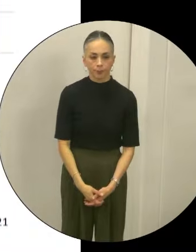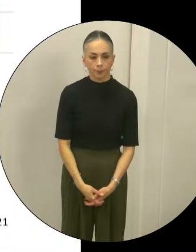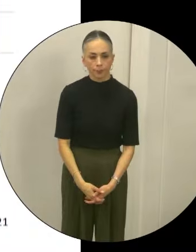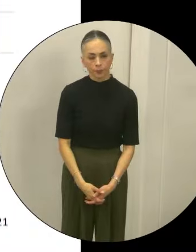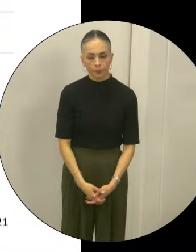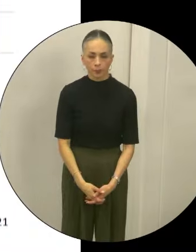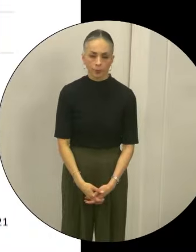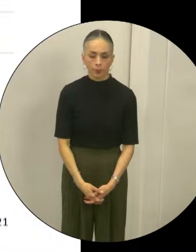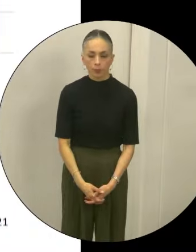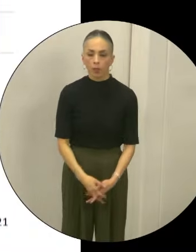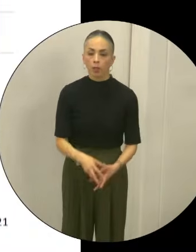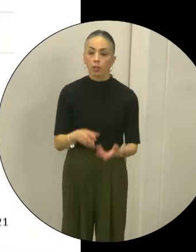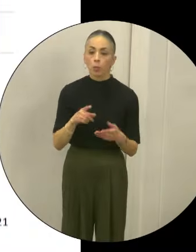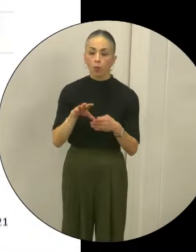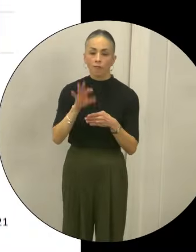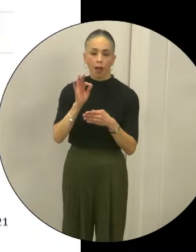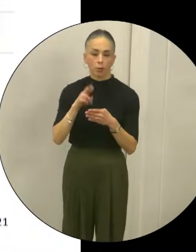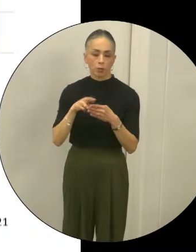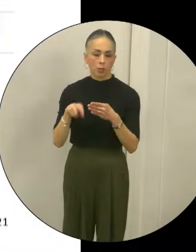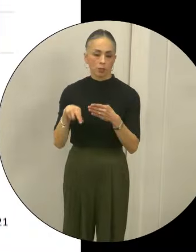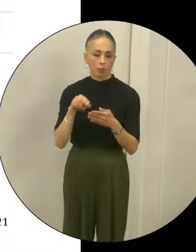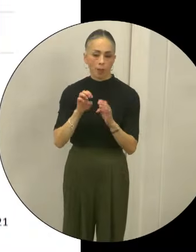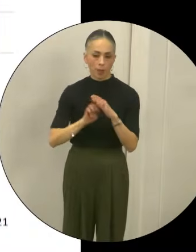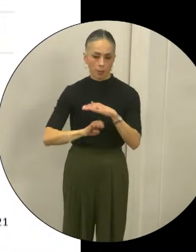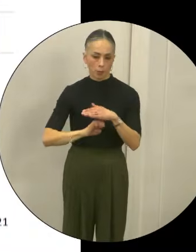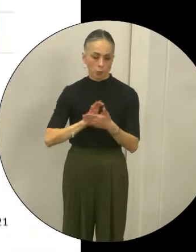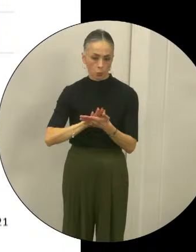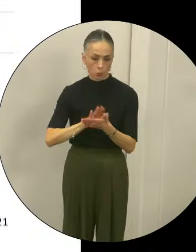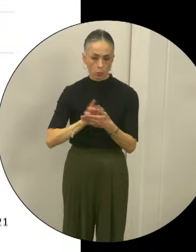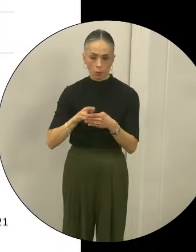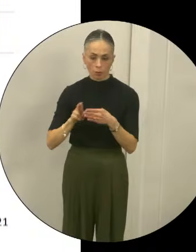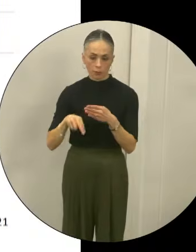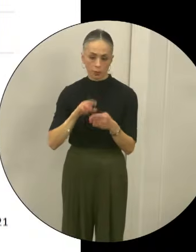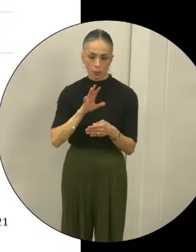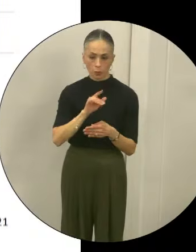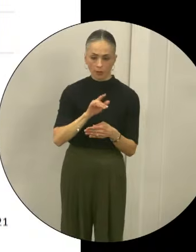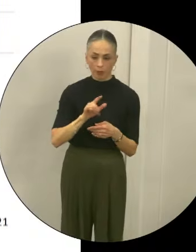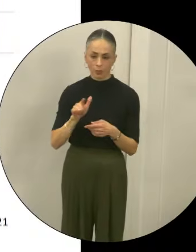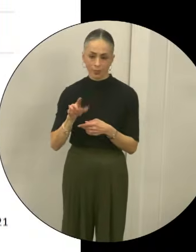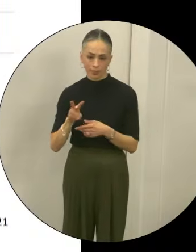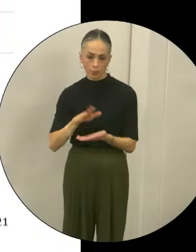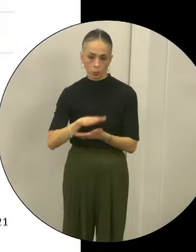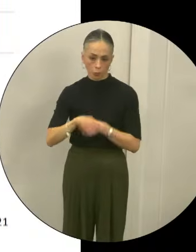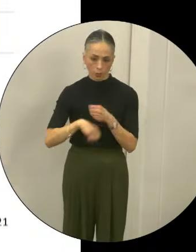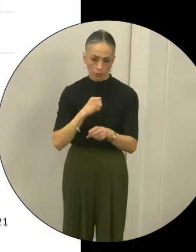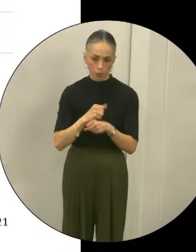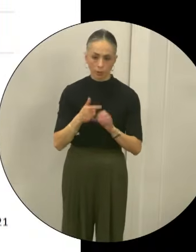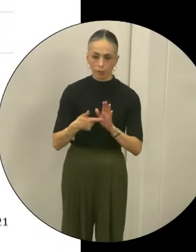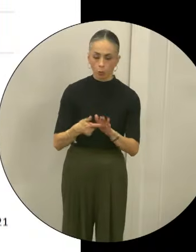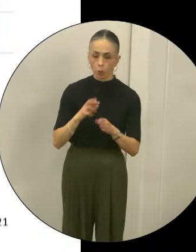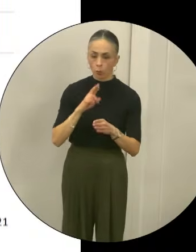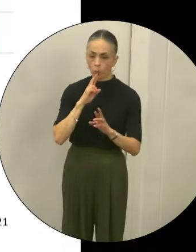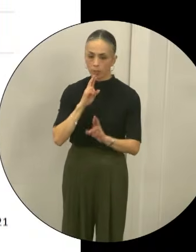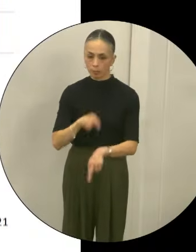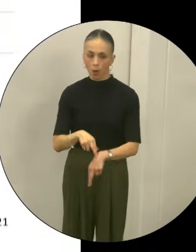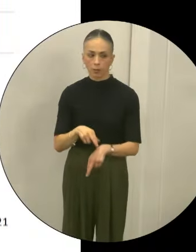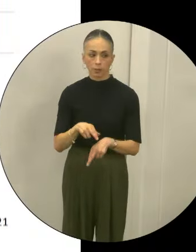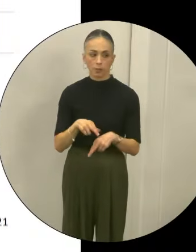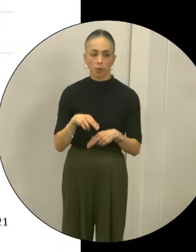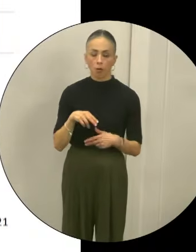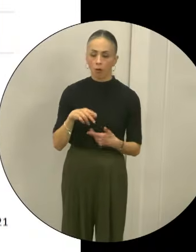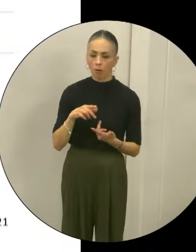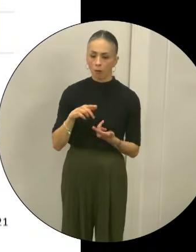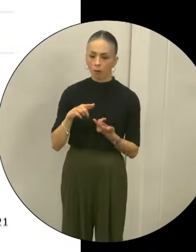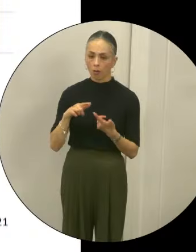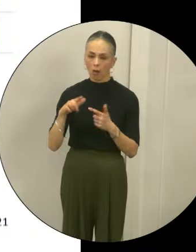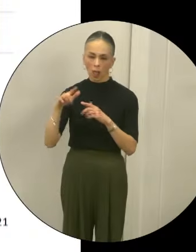On this slide, you will find the results from elementary schools. The results for the 2025-2026 school year reveal responses lower across the